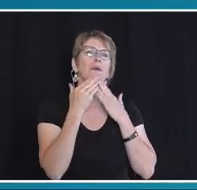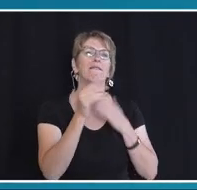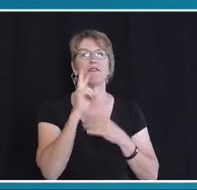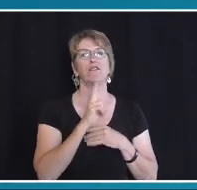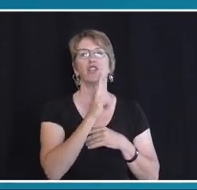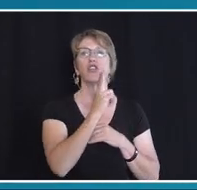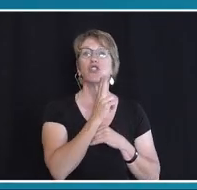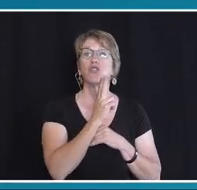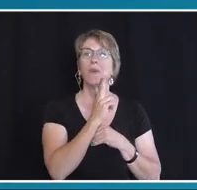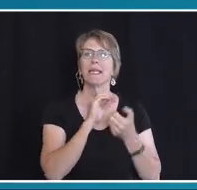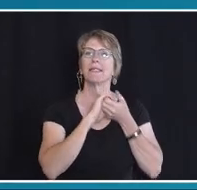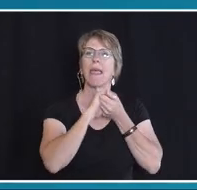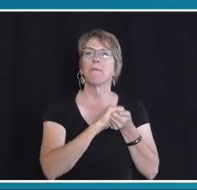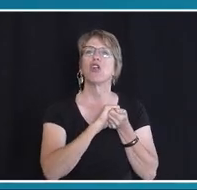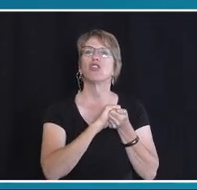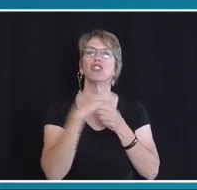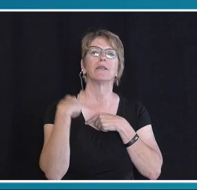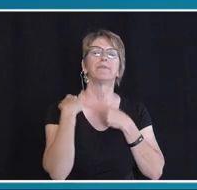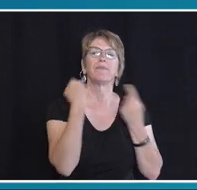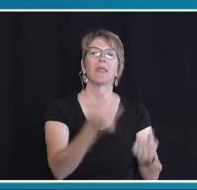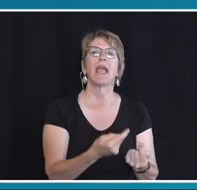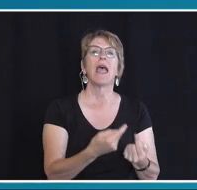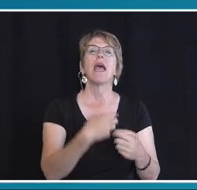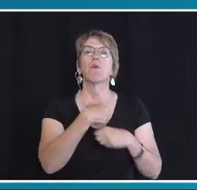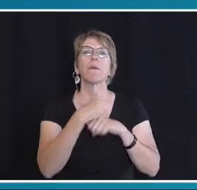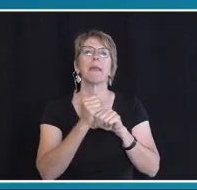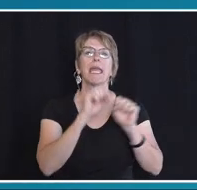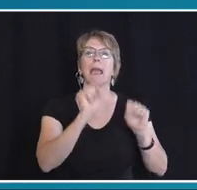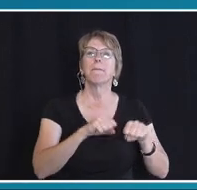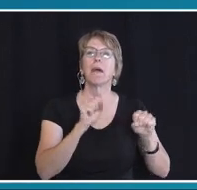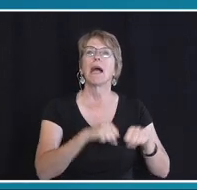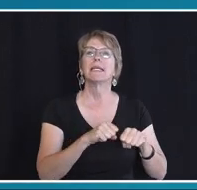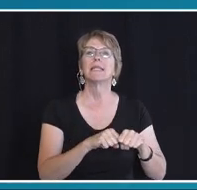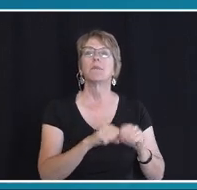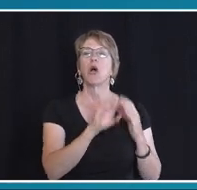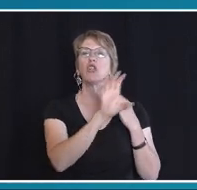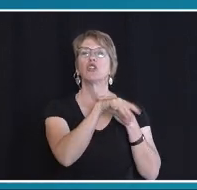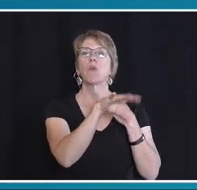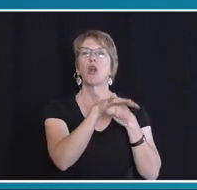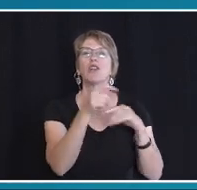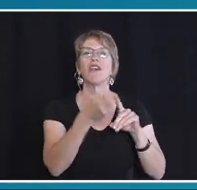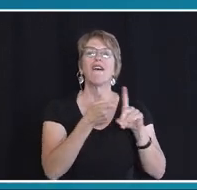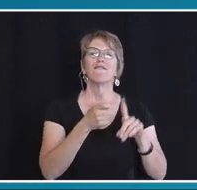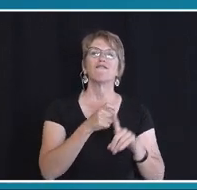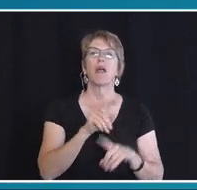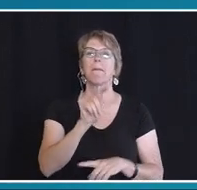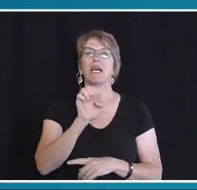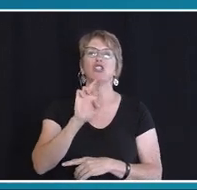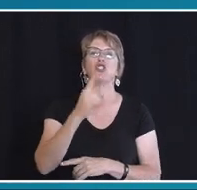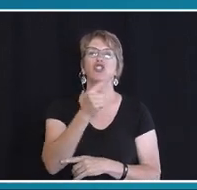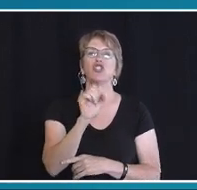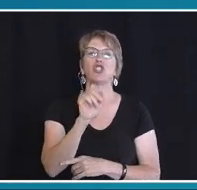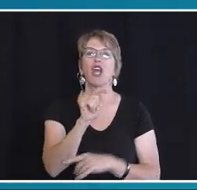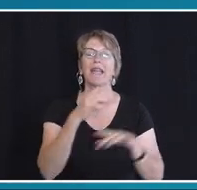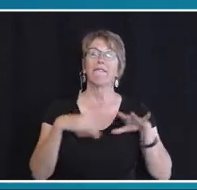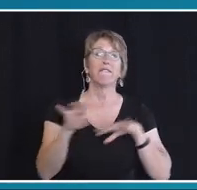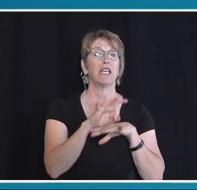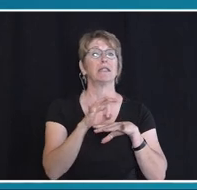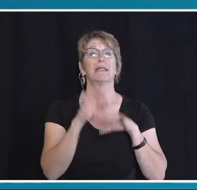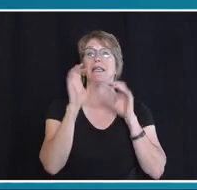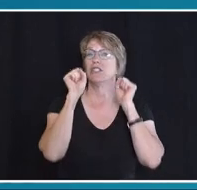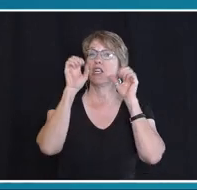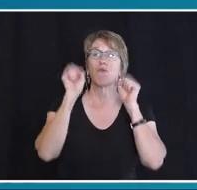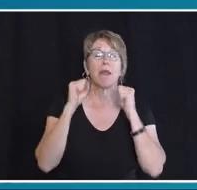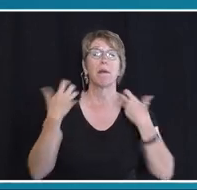Minnesota Twins' longstanding partnership and for making it possible to broadcast today's program at Target Field. This is absolutely incredible.